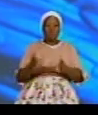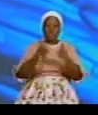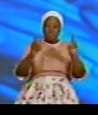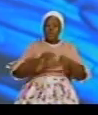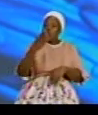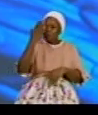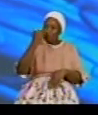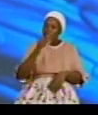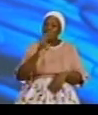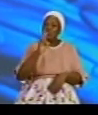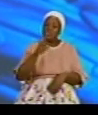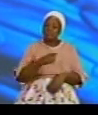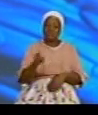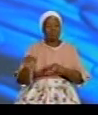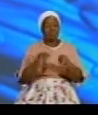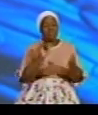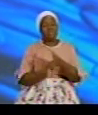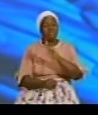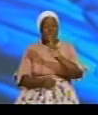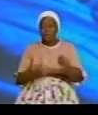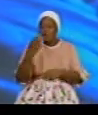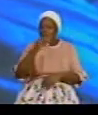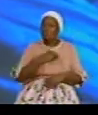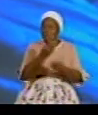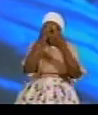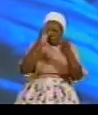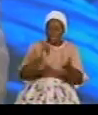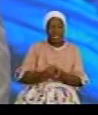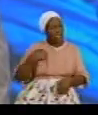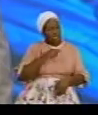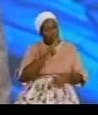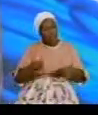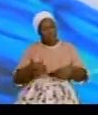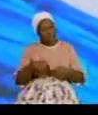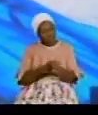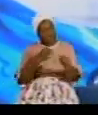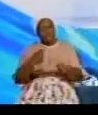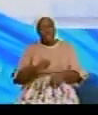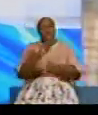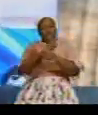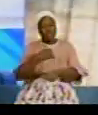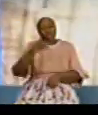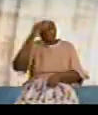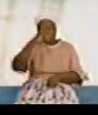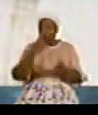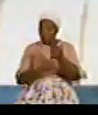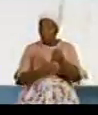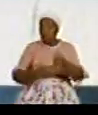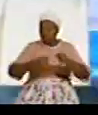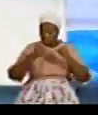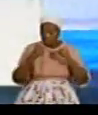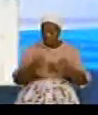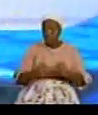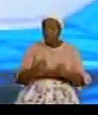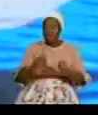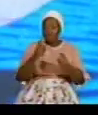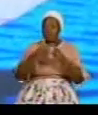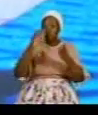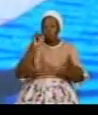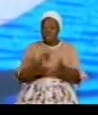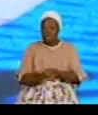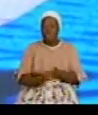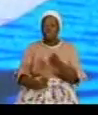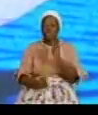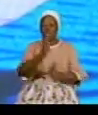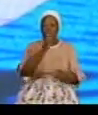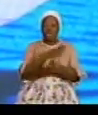doing that? Why should we obey that? Are we following the tradition of men? No, hold fast to that kind